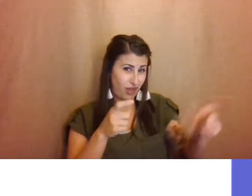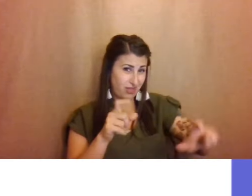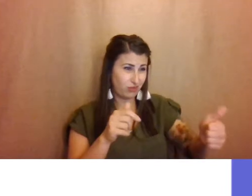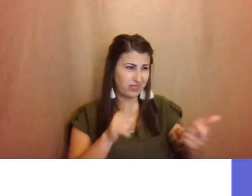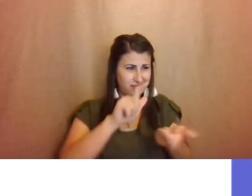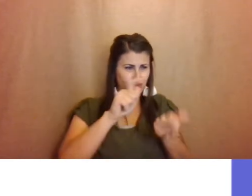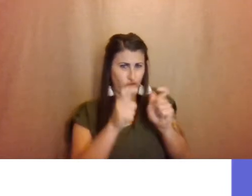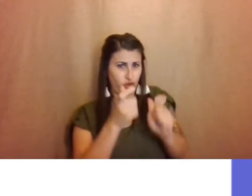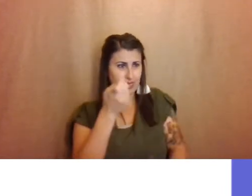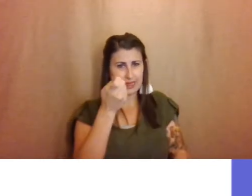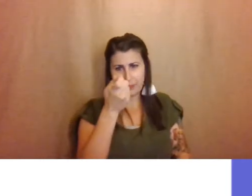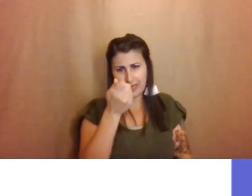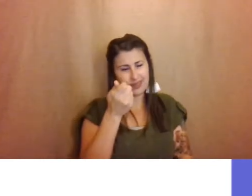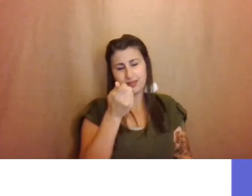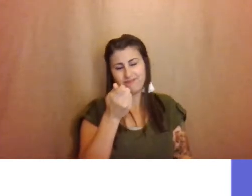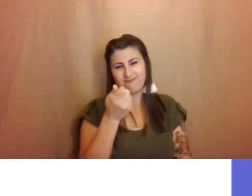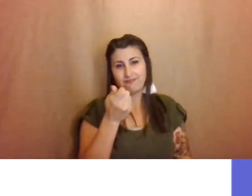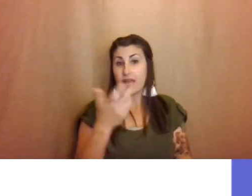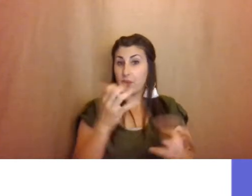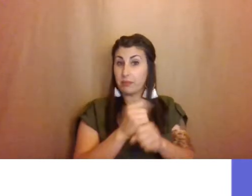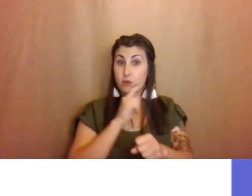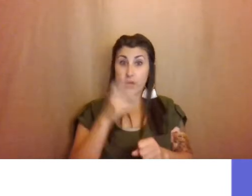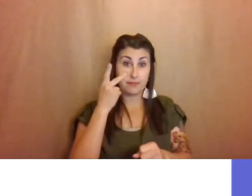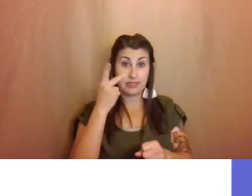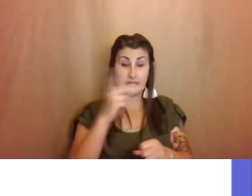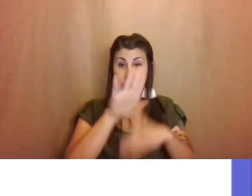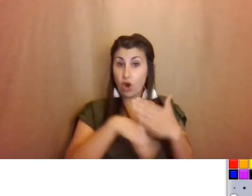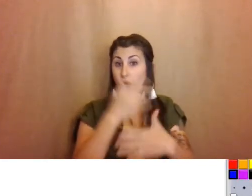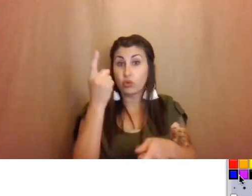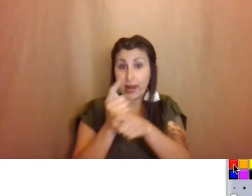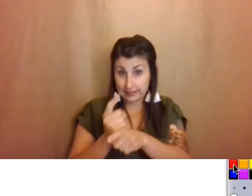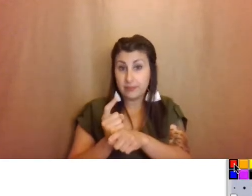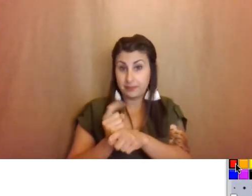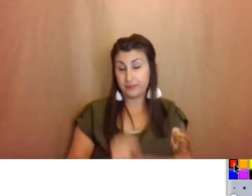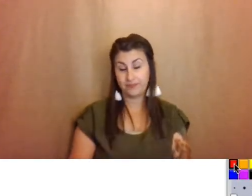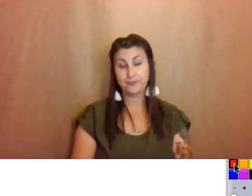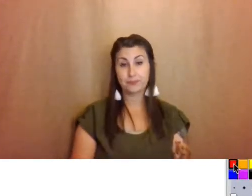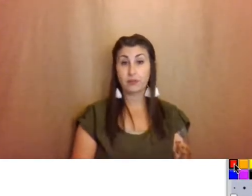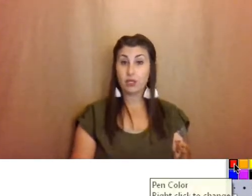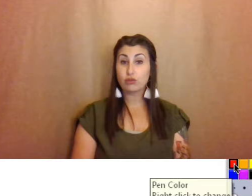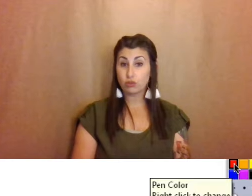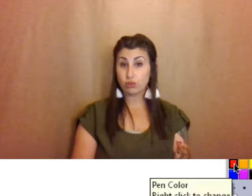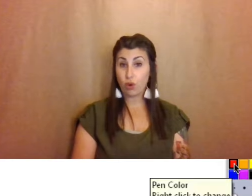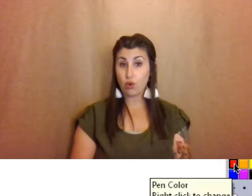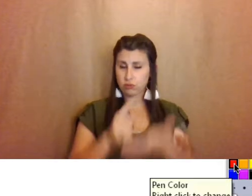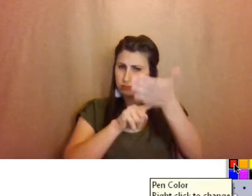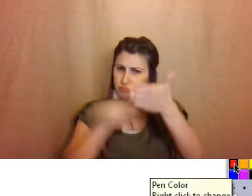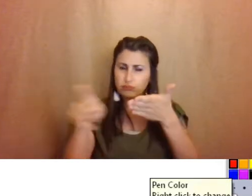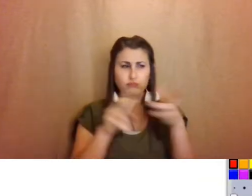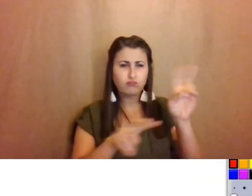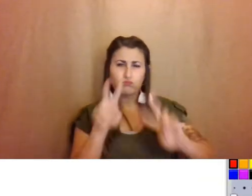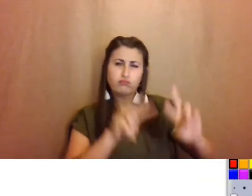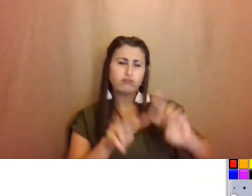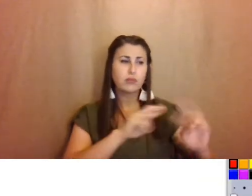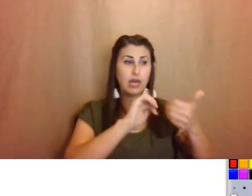here it's kind of turned in a way. So I just want to make sure I'm seeing this all correctly. Alright, so let me